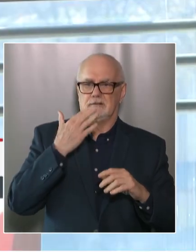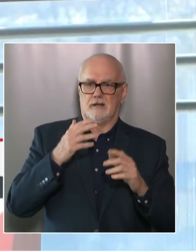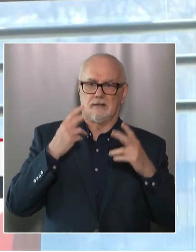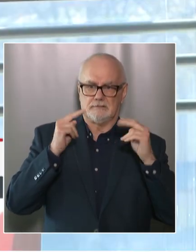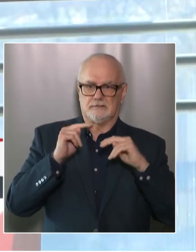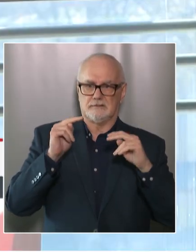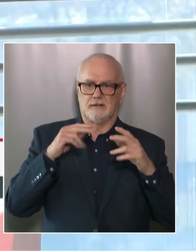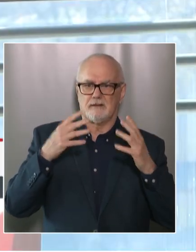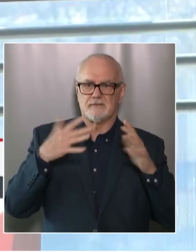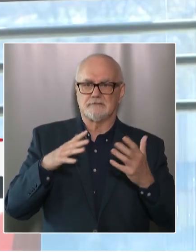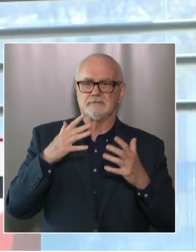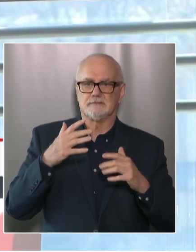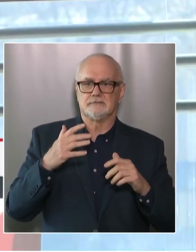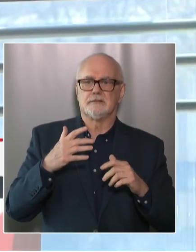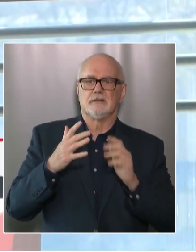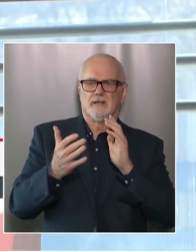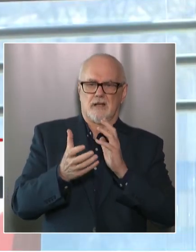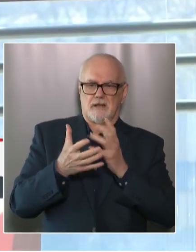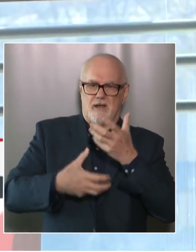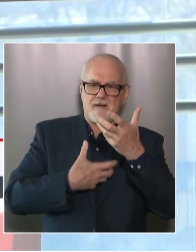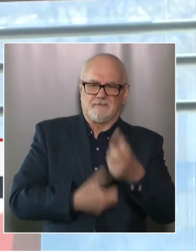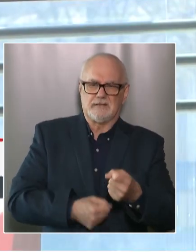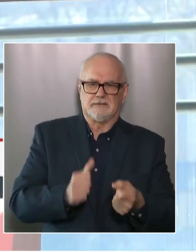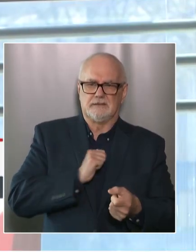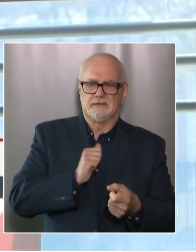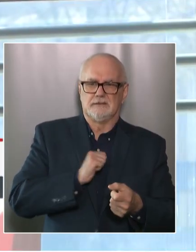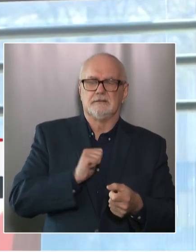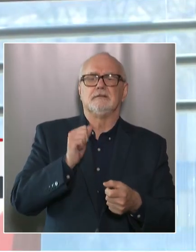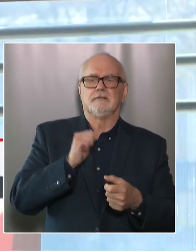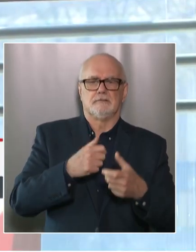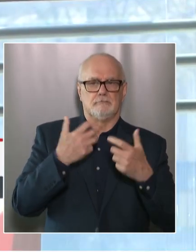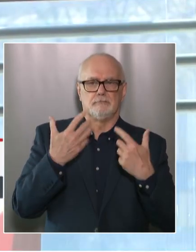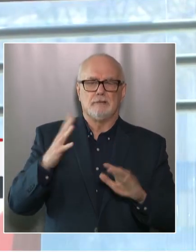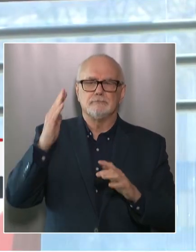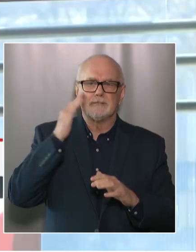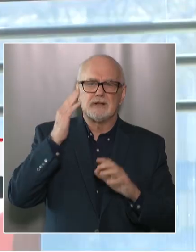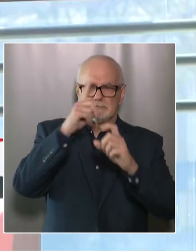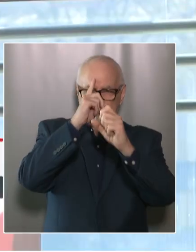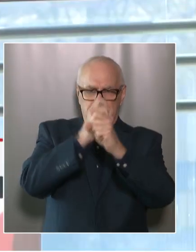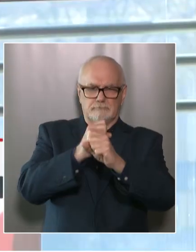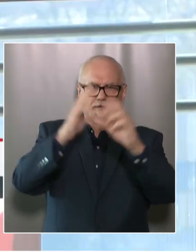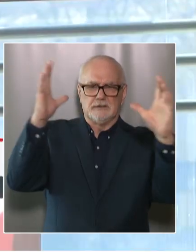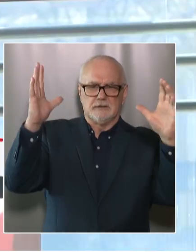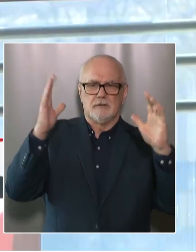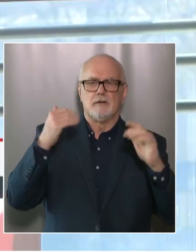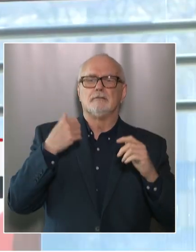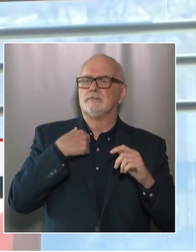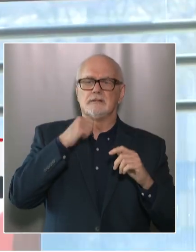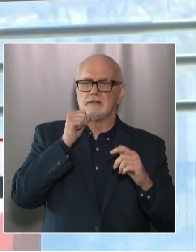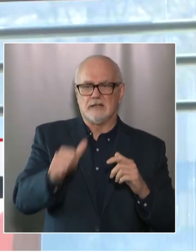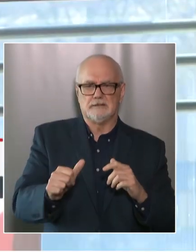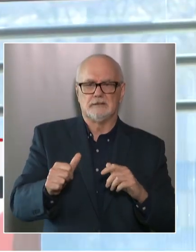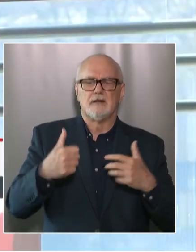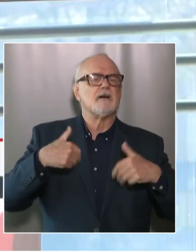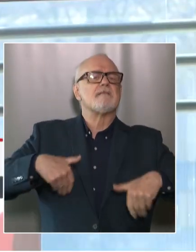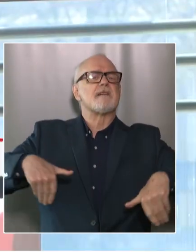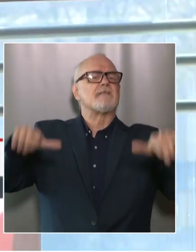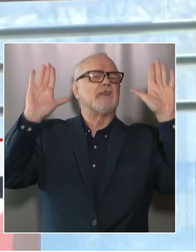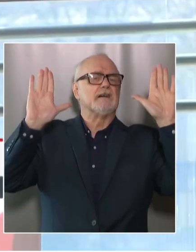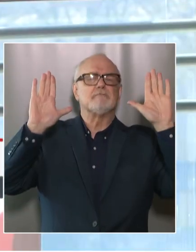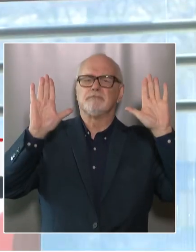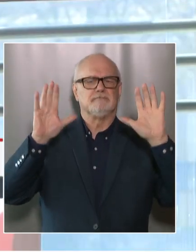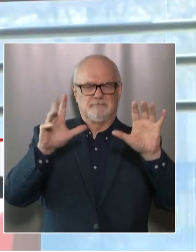destination, and we know that we won't be undersold in how we do it. So the way I approach all of